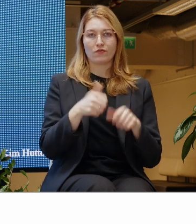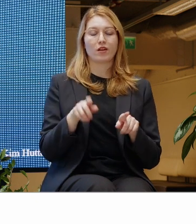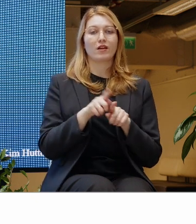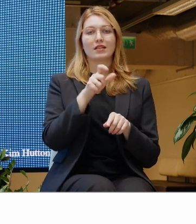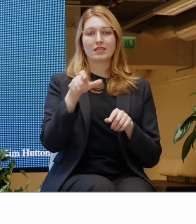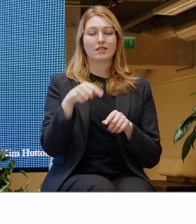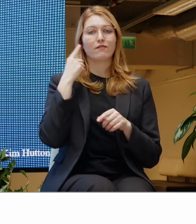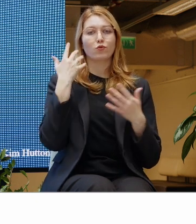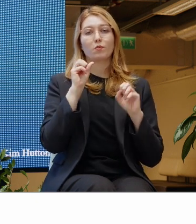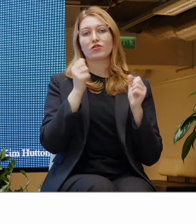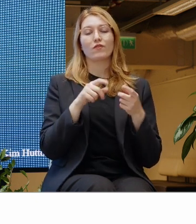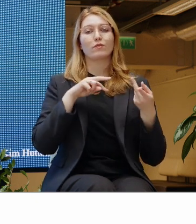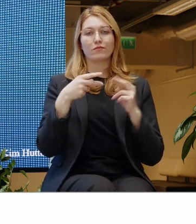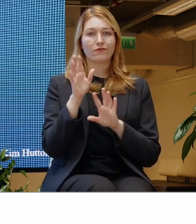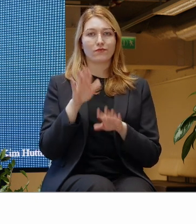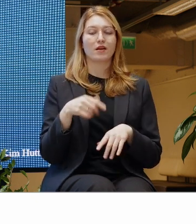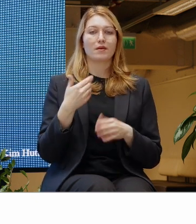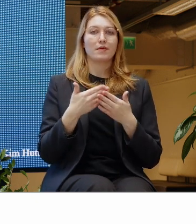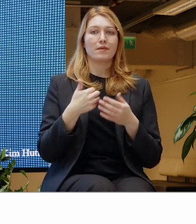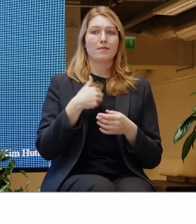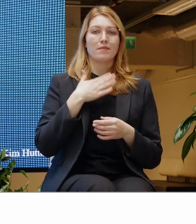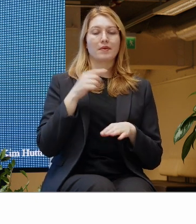with for me, I like